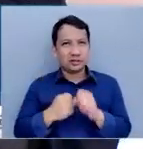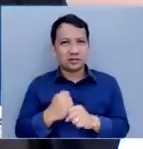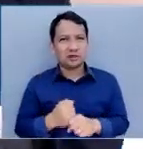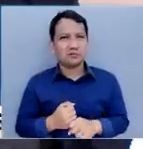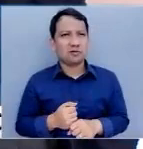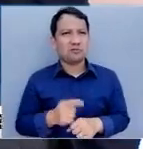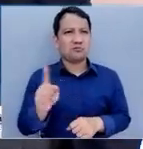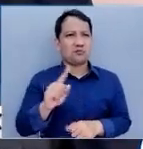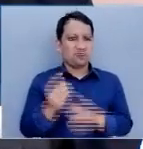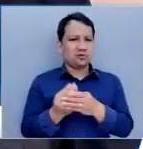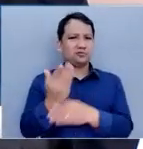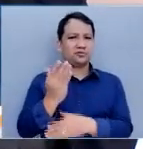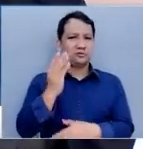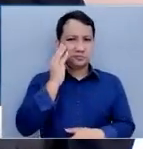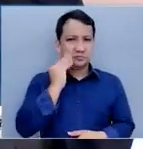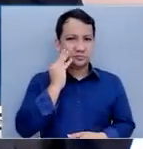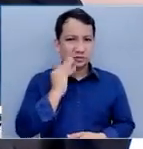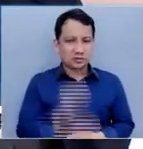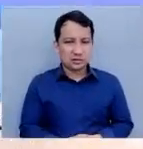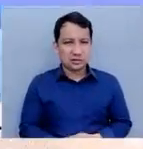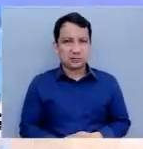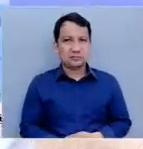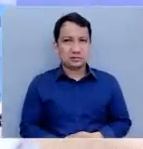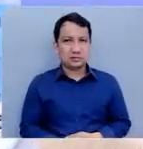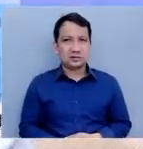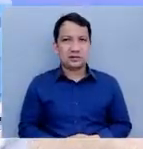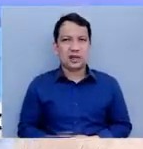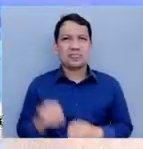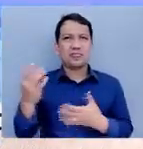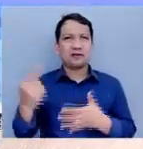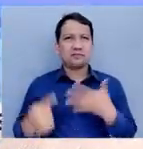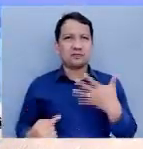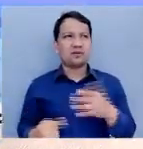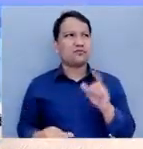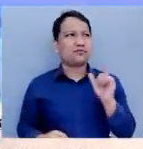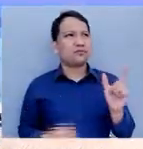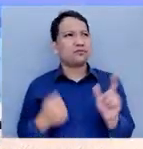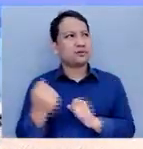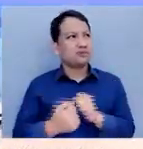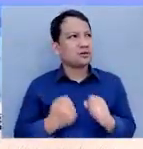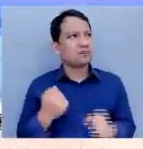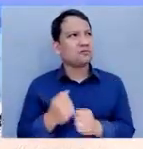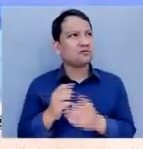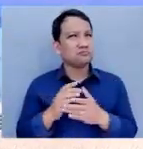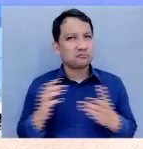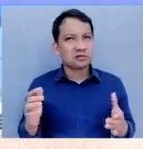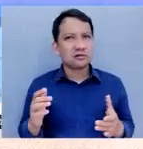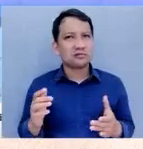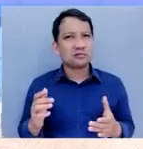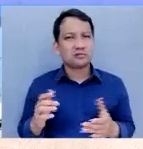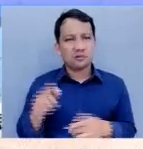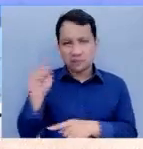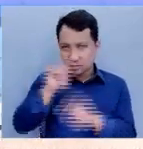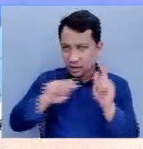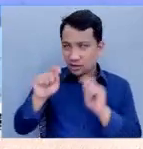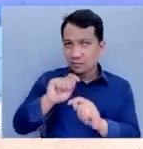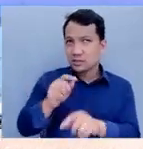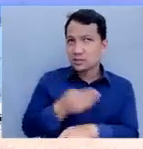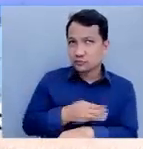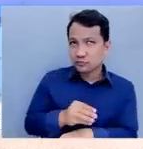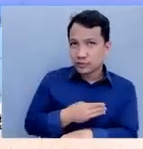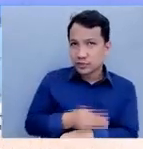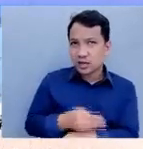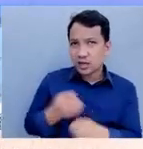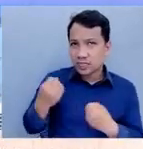of growth have you gone through? Dami. I mean, after 20 years, there's so much trials and tribulations, especially in the music industry.